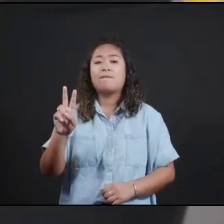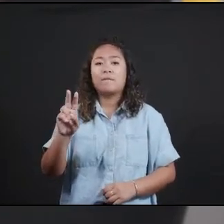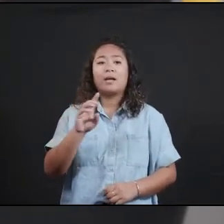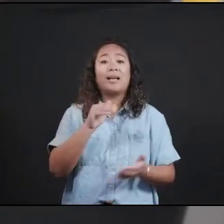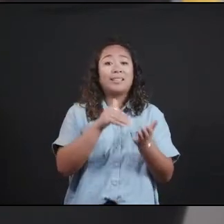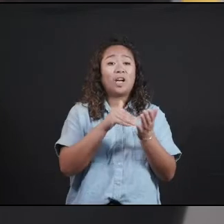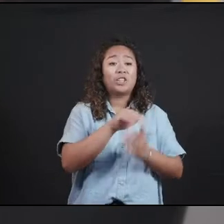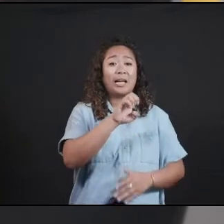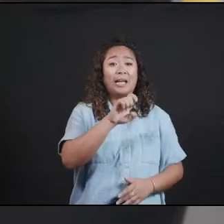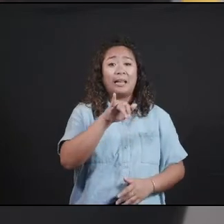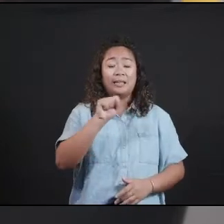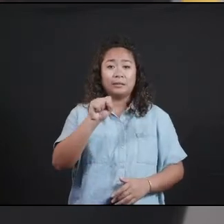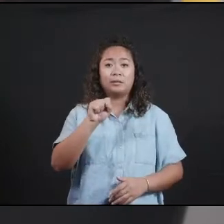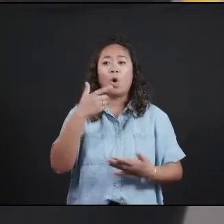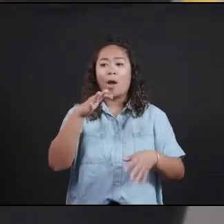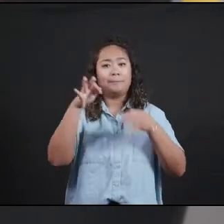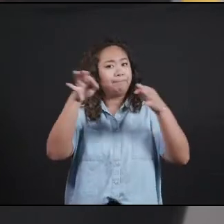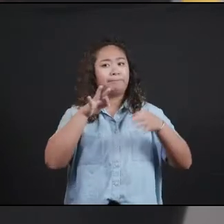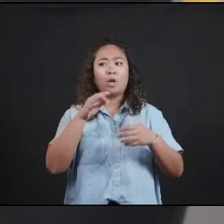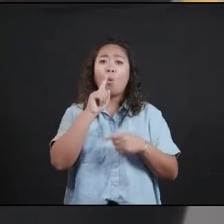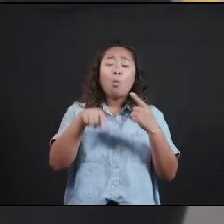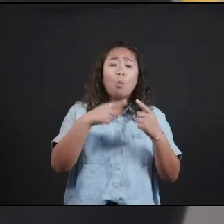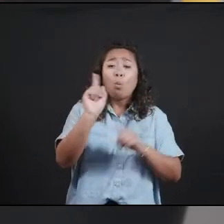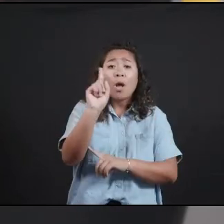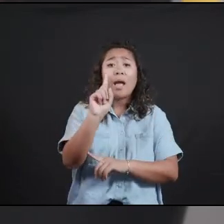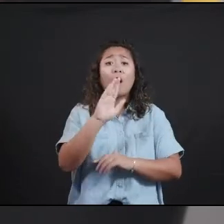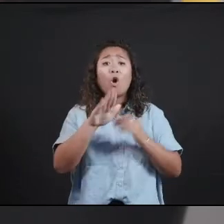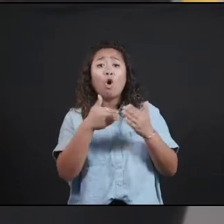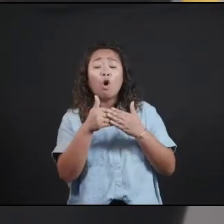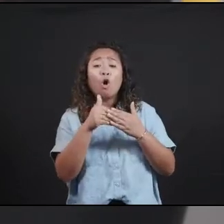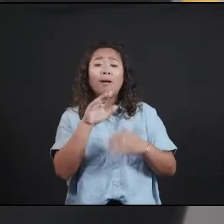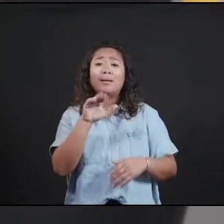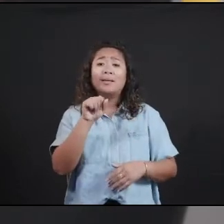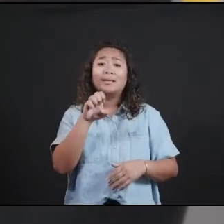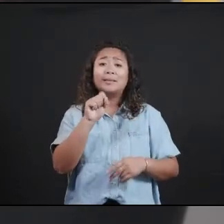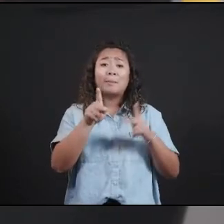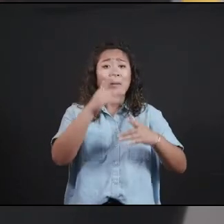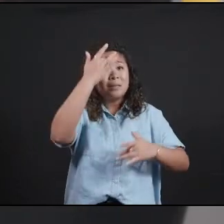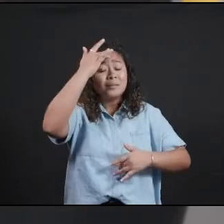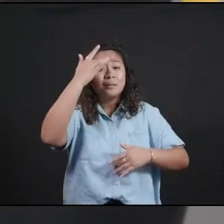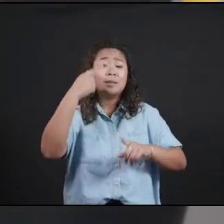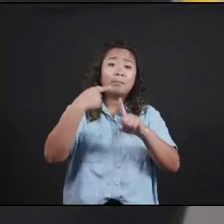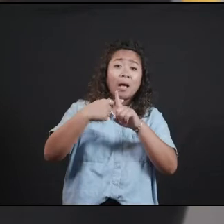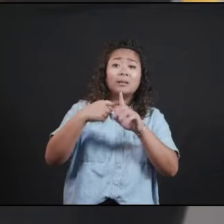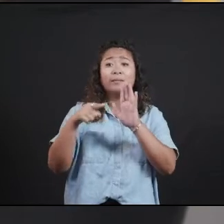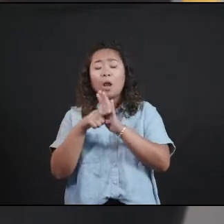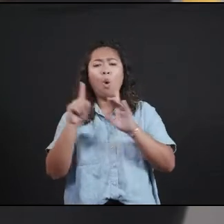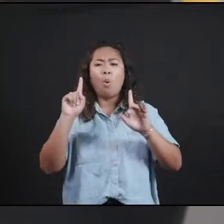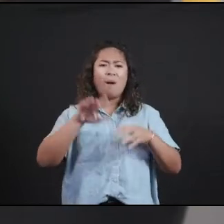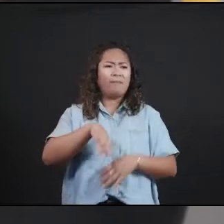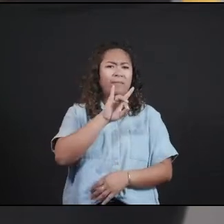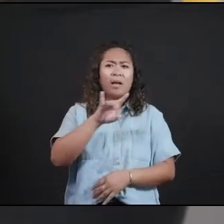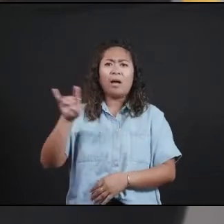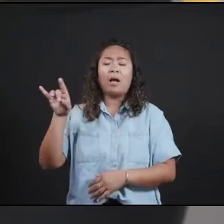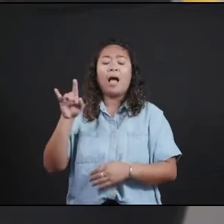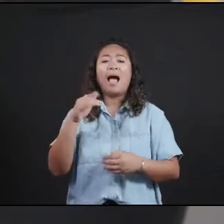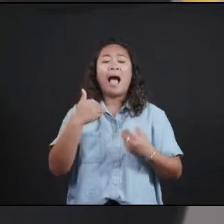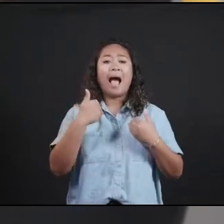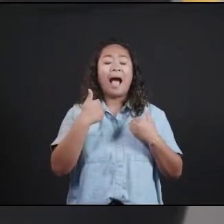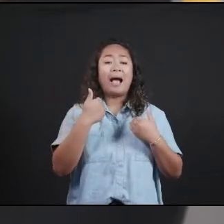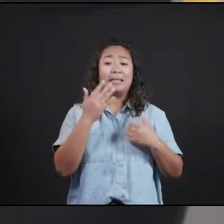have the two things, thank you for reminding me, two things. We're going to have the epidemiologist on tomorrow to talk